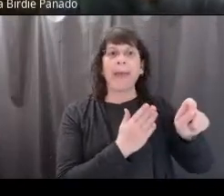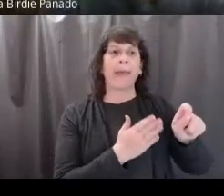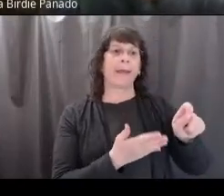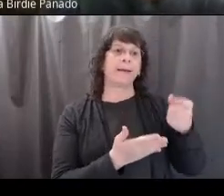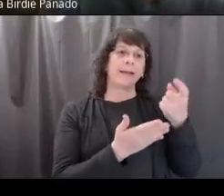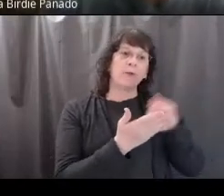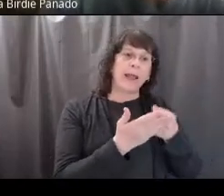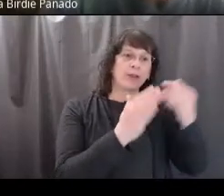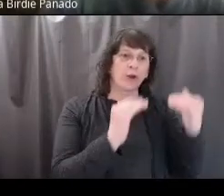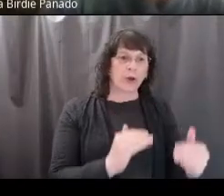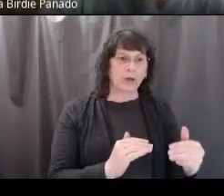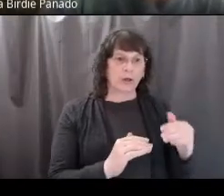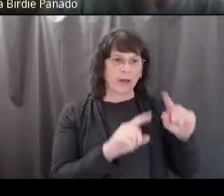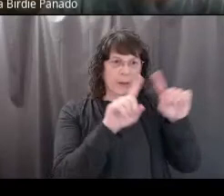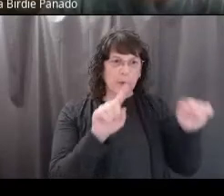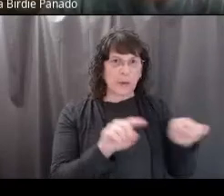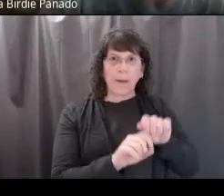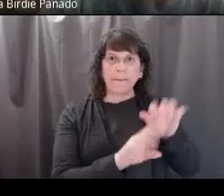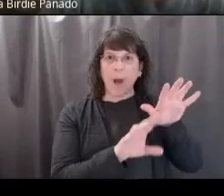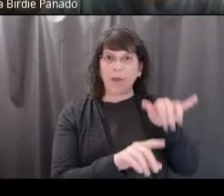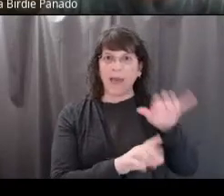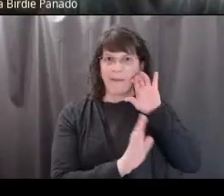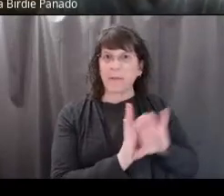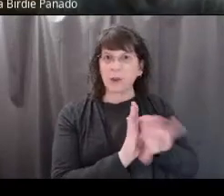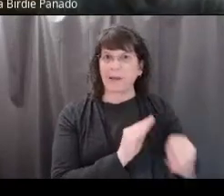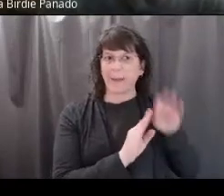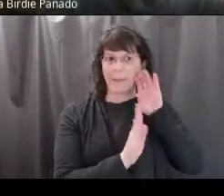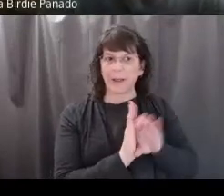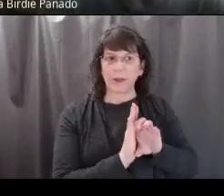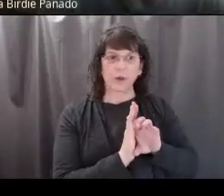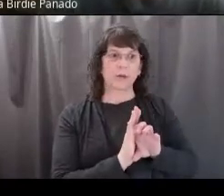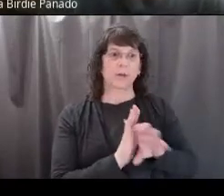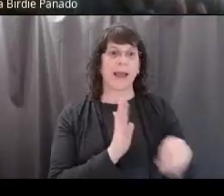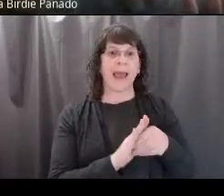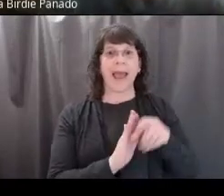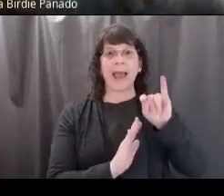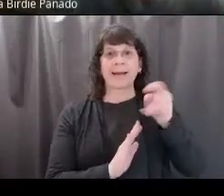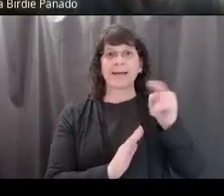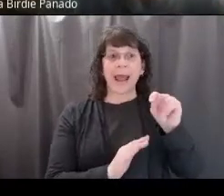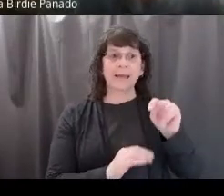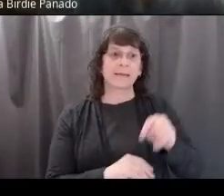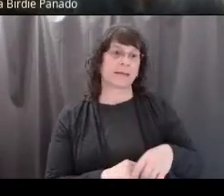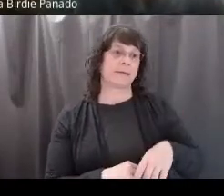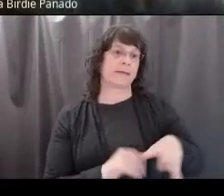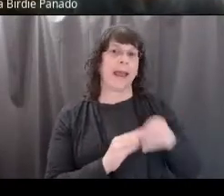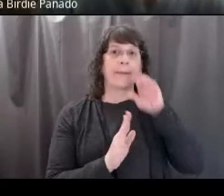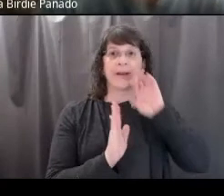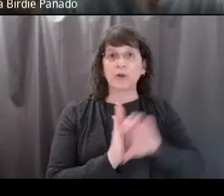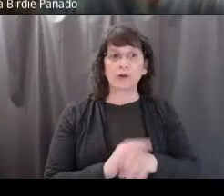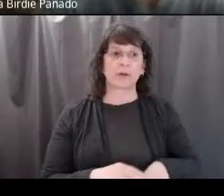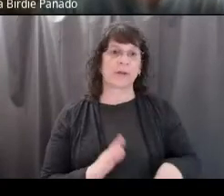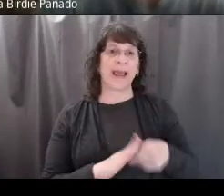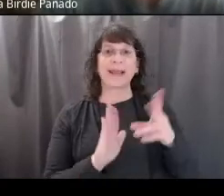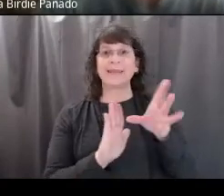a little almost mountain-looking photo, you can add text, you can add photos, you can add a